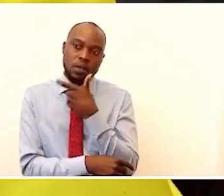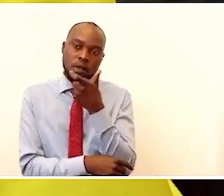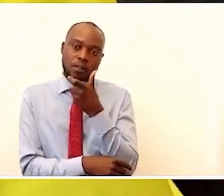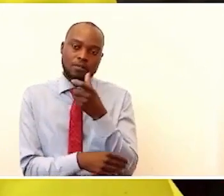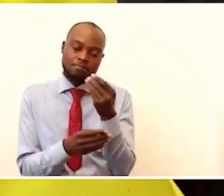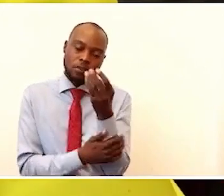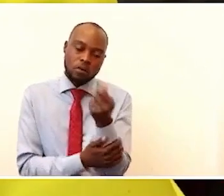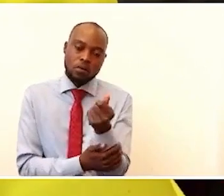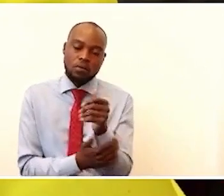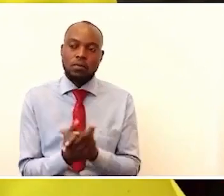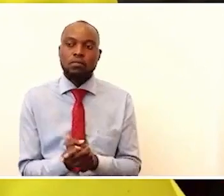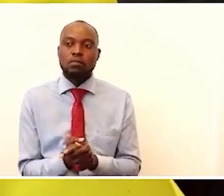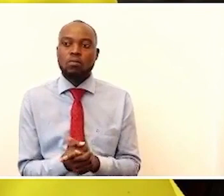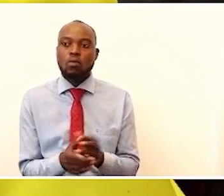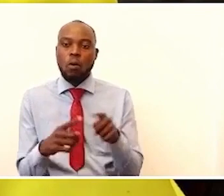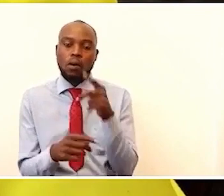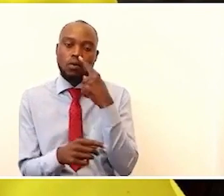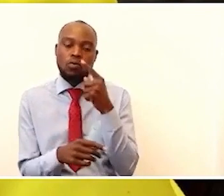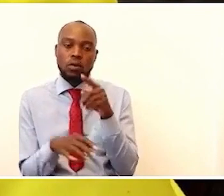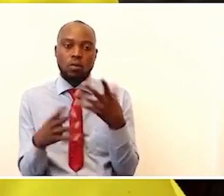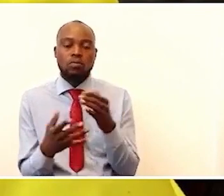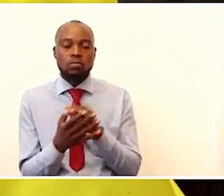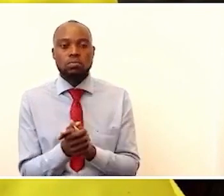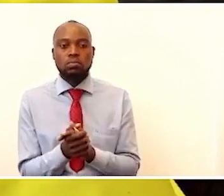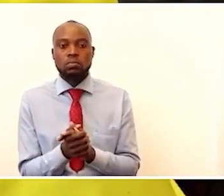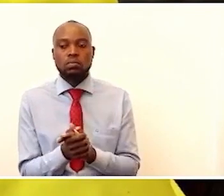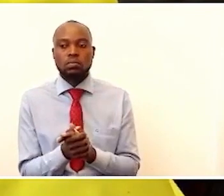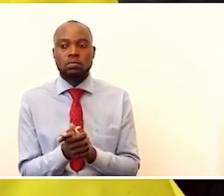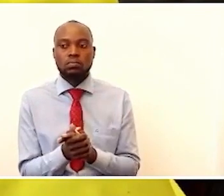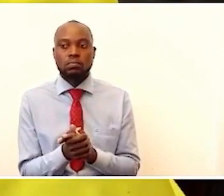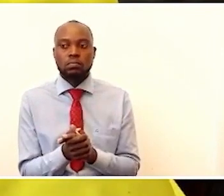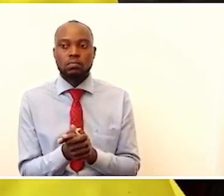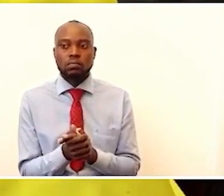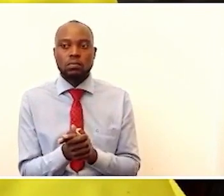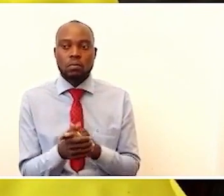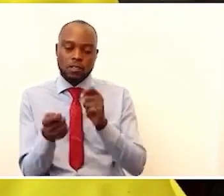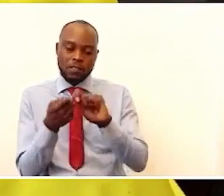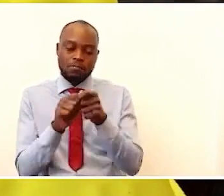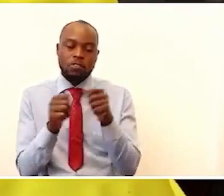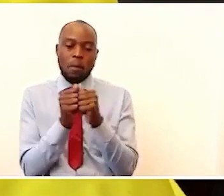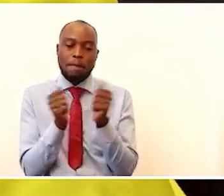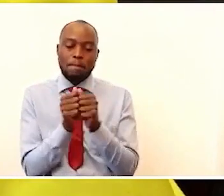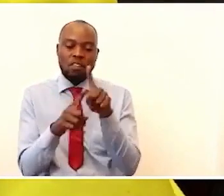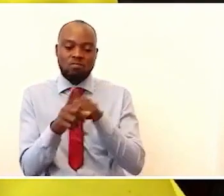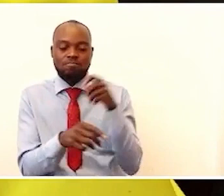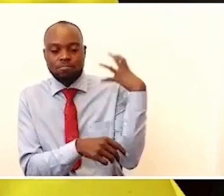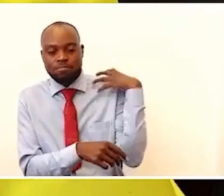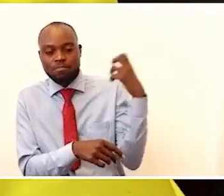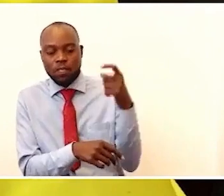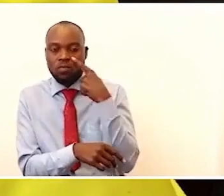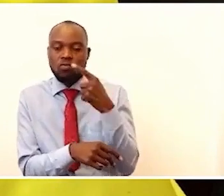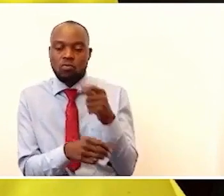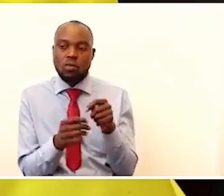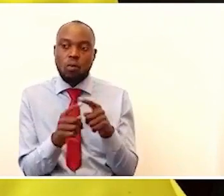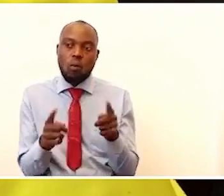economics, and yet we find that in many of the transitions in government, we find very patriarchal, and for